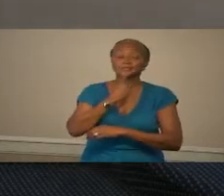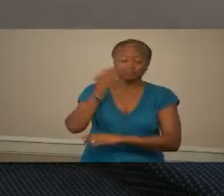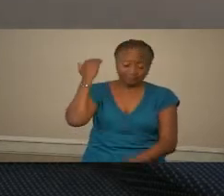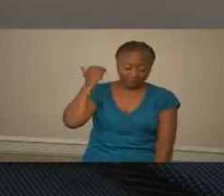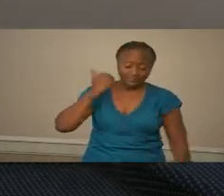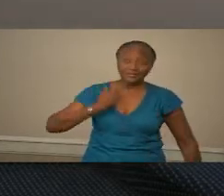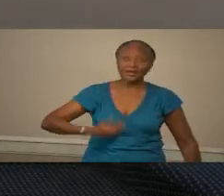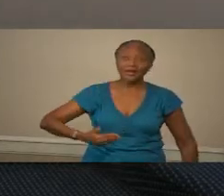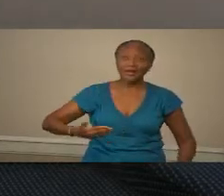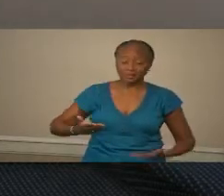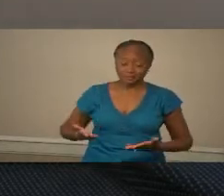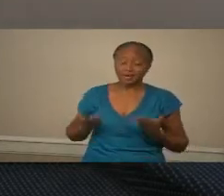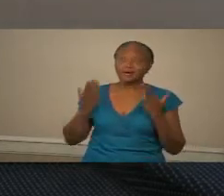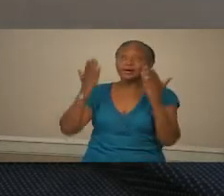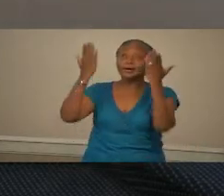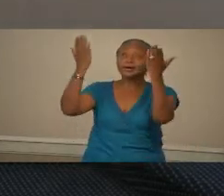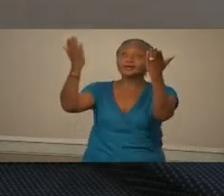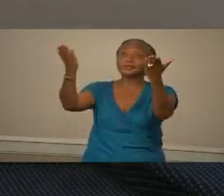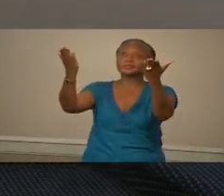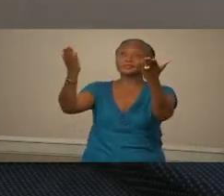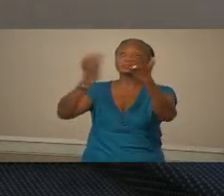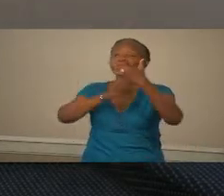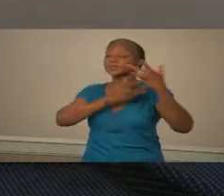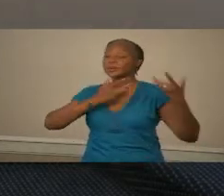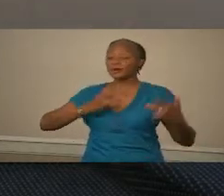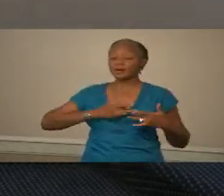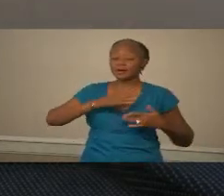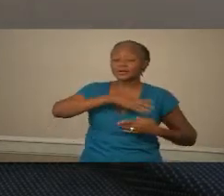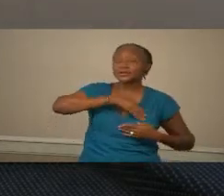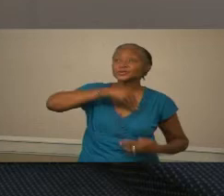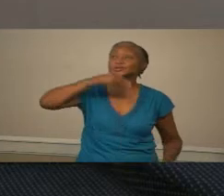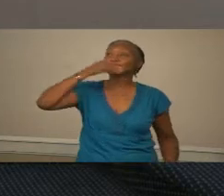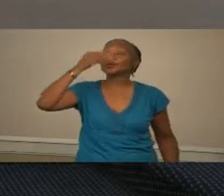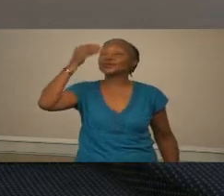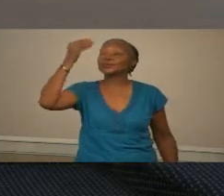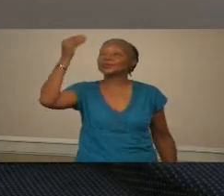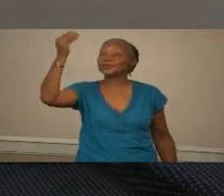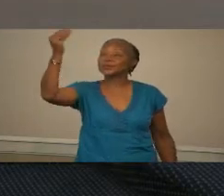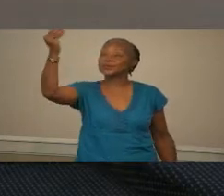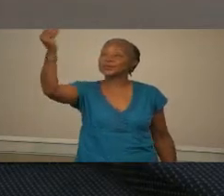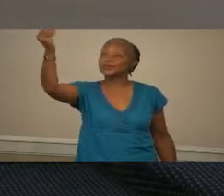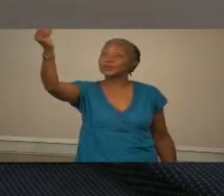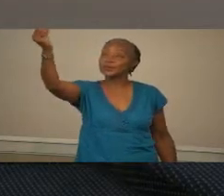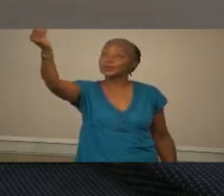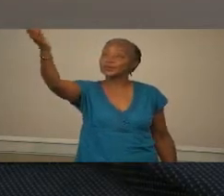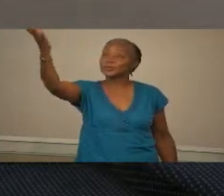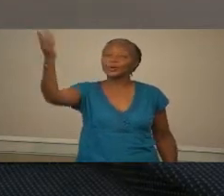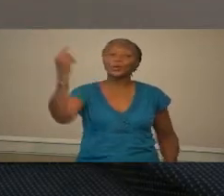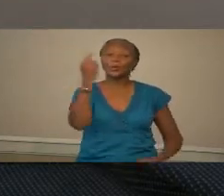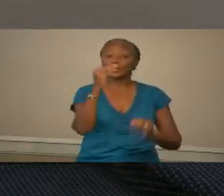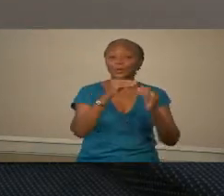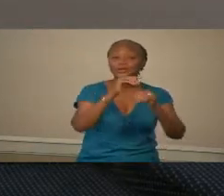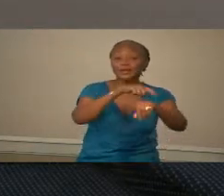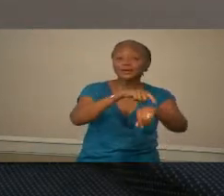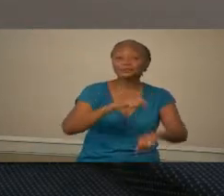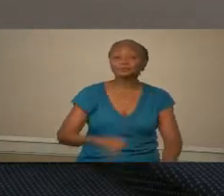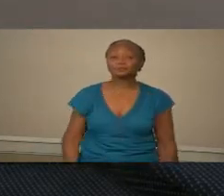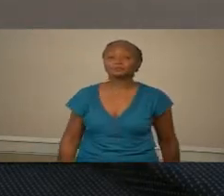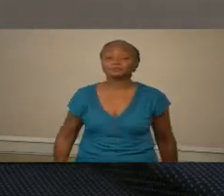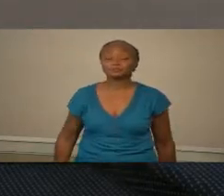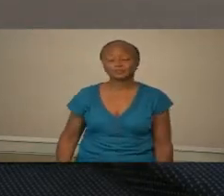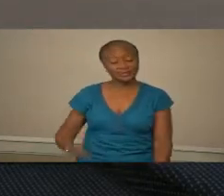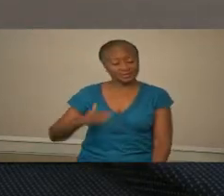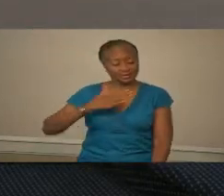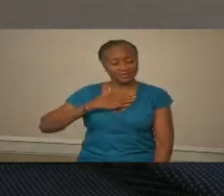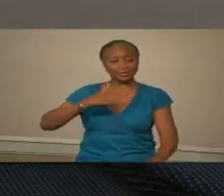I present my heart to you. One more time. Here's